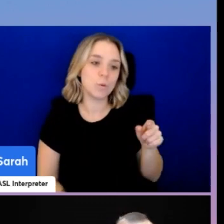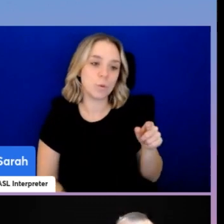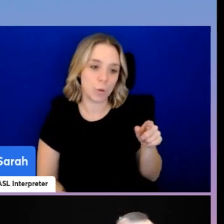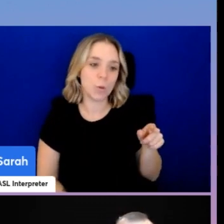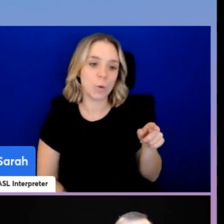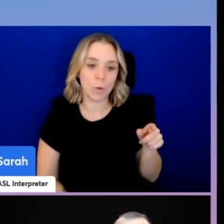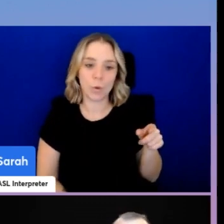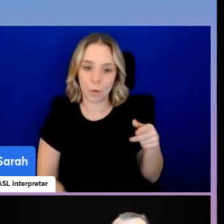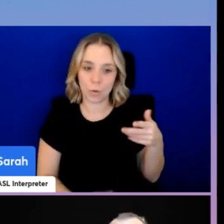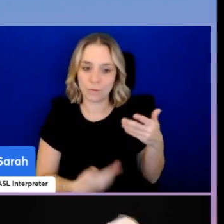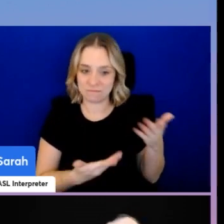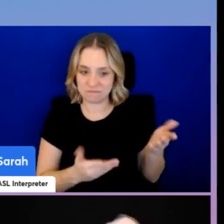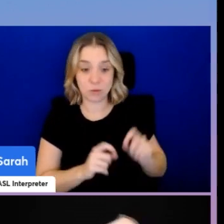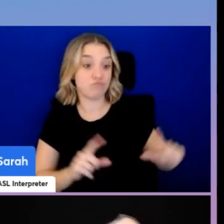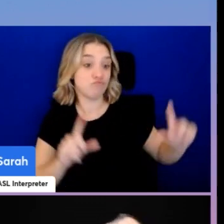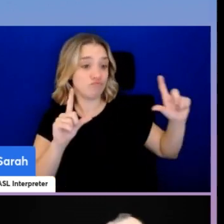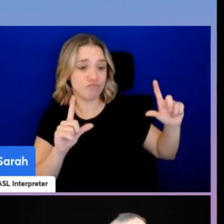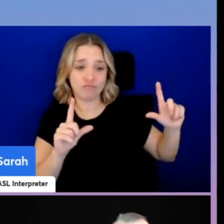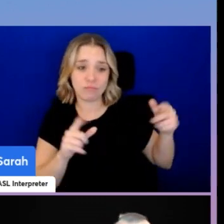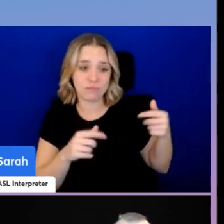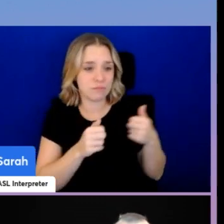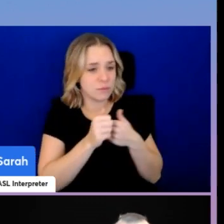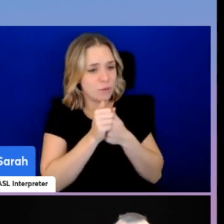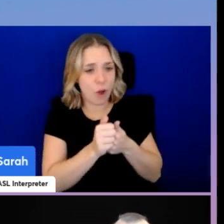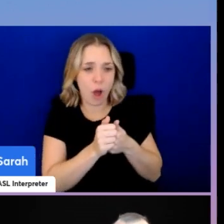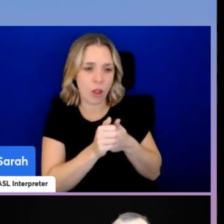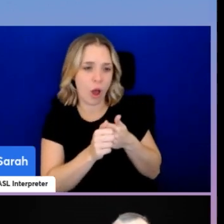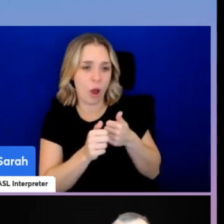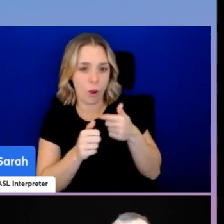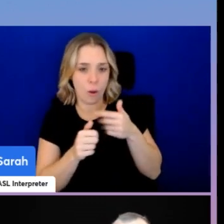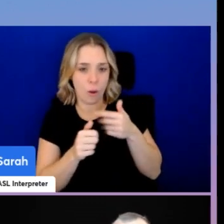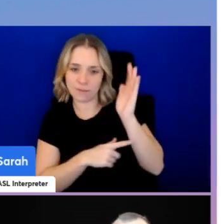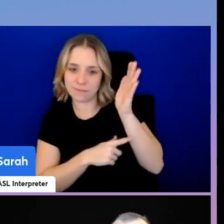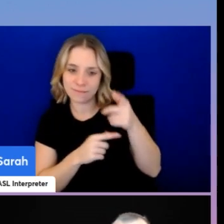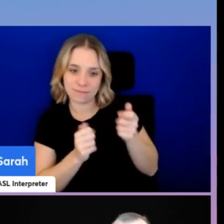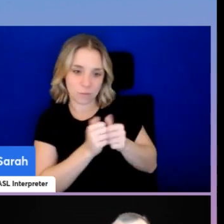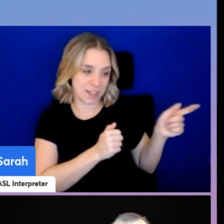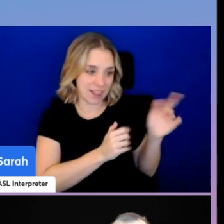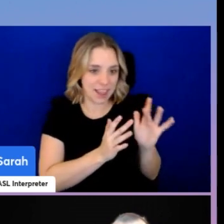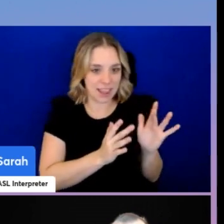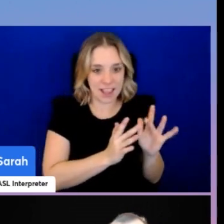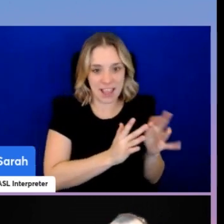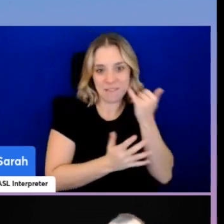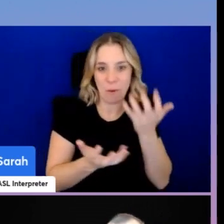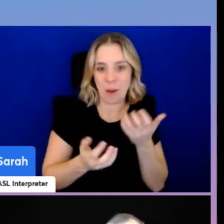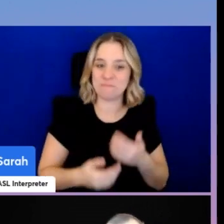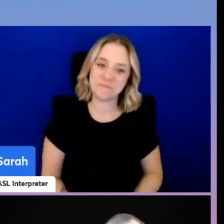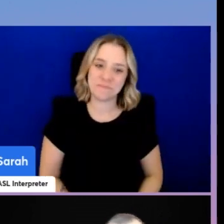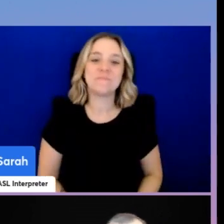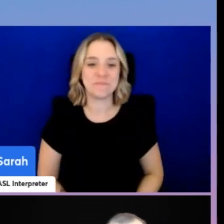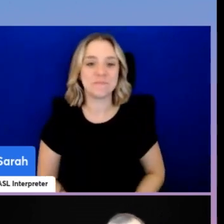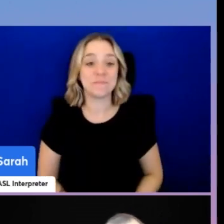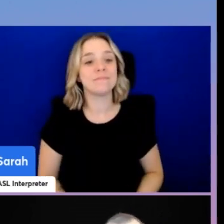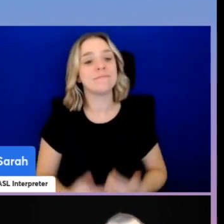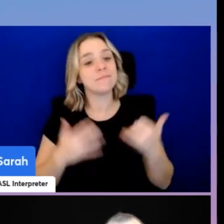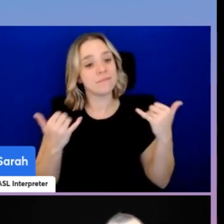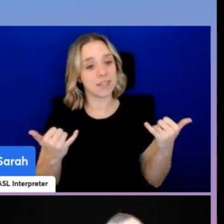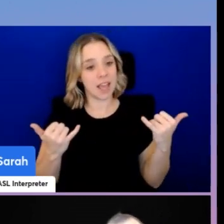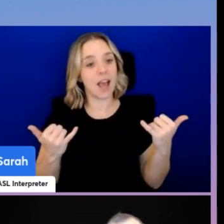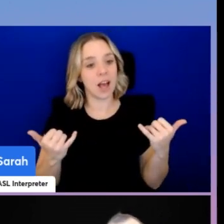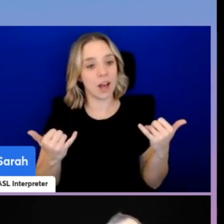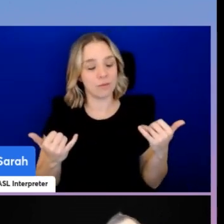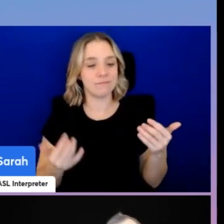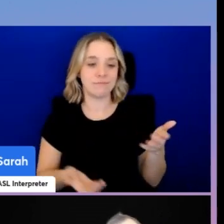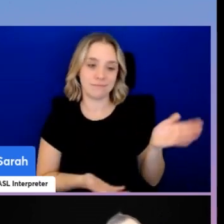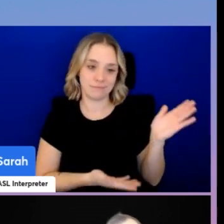You're welcome to clone this down and follow along, and I hope you enjoy it. Now, here is some